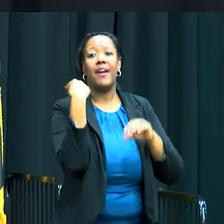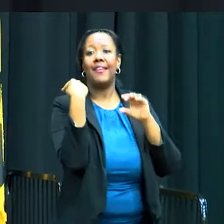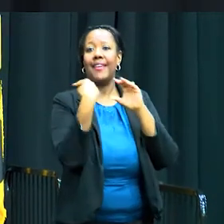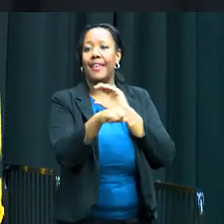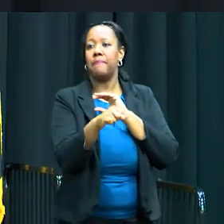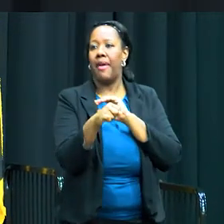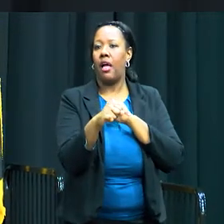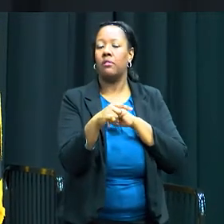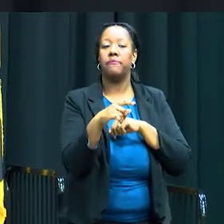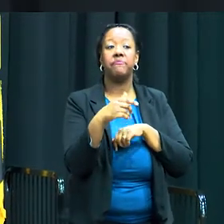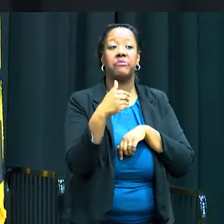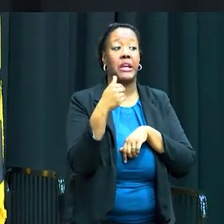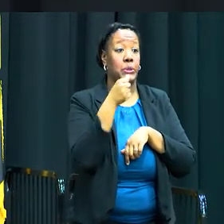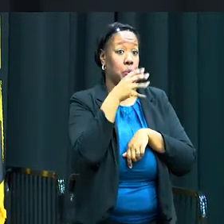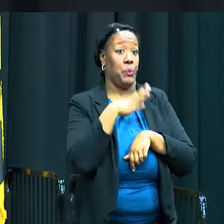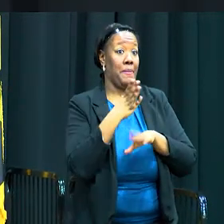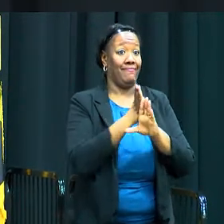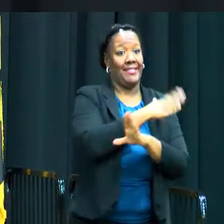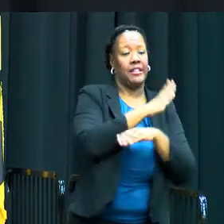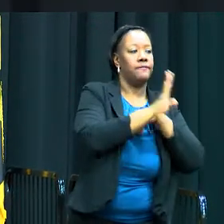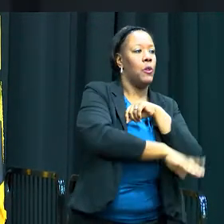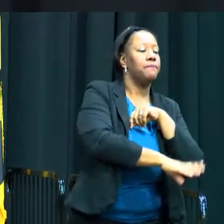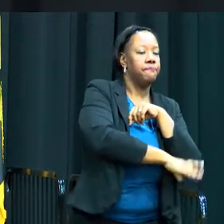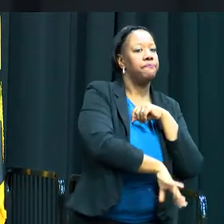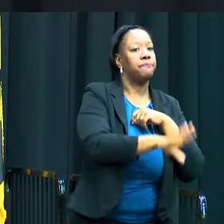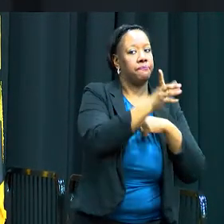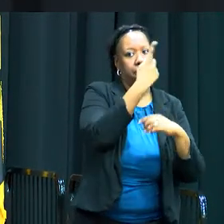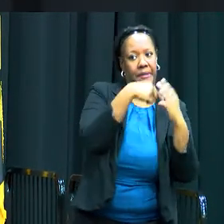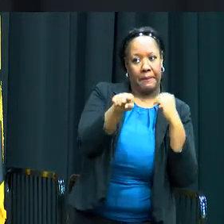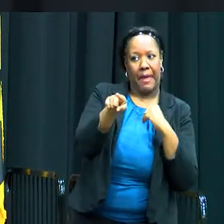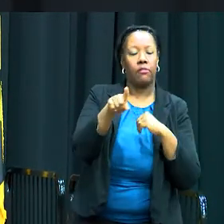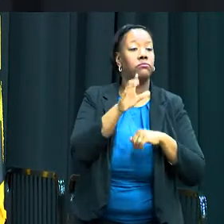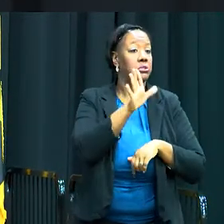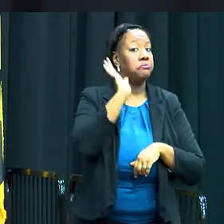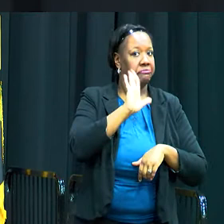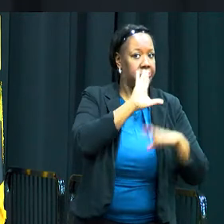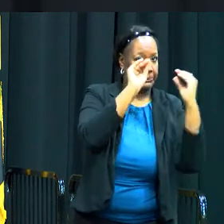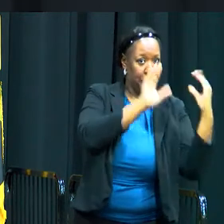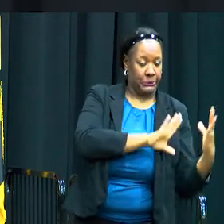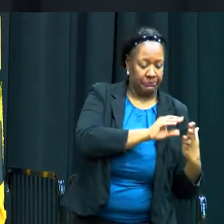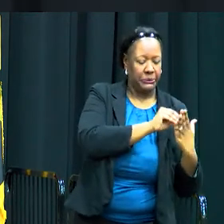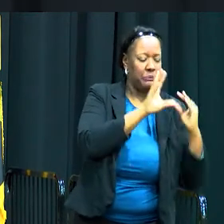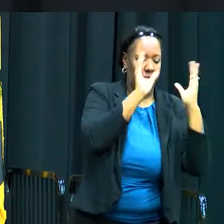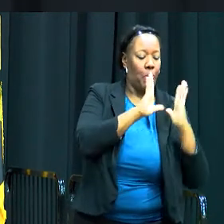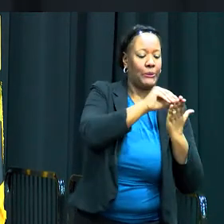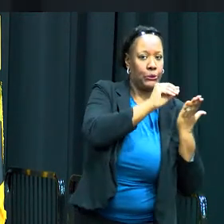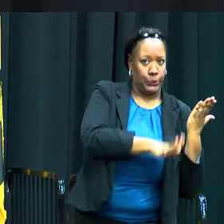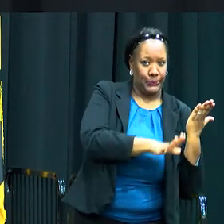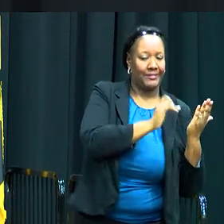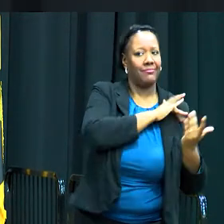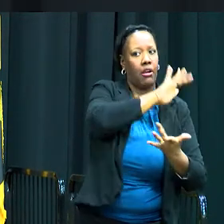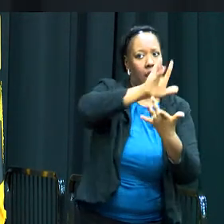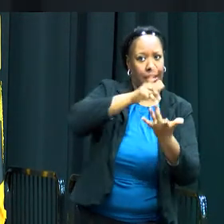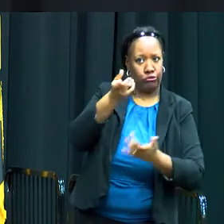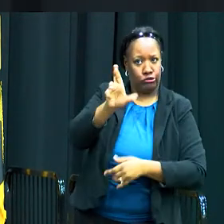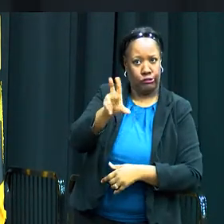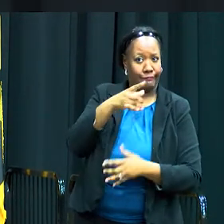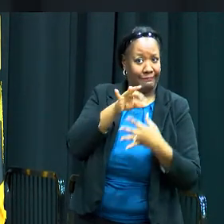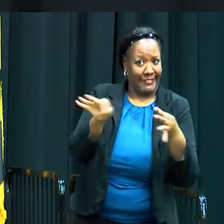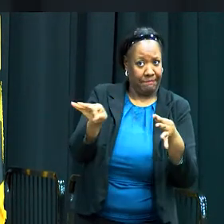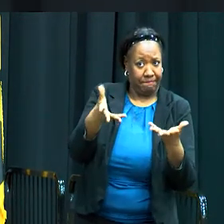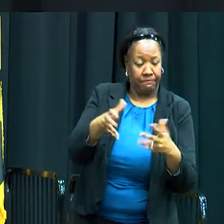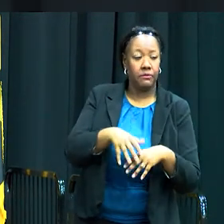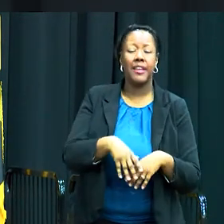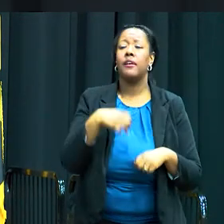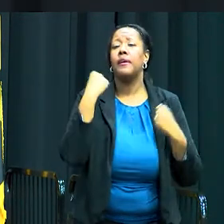last fall, a woman who had been previously one of her students reached out to her and said, "Many years ago, I